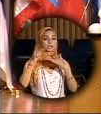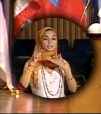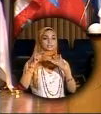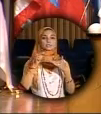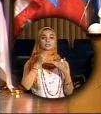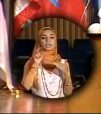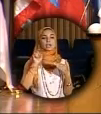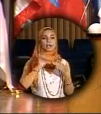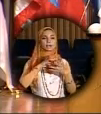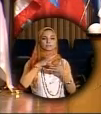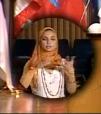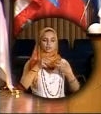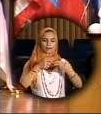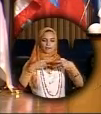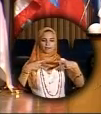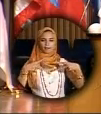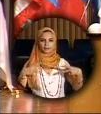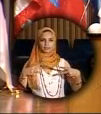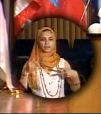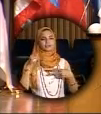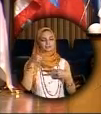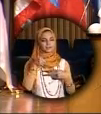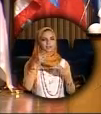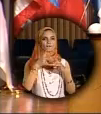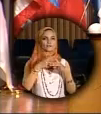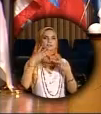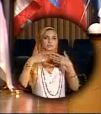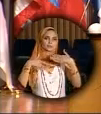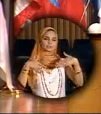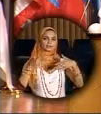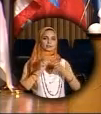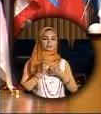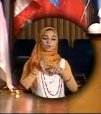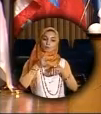disabilities that are there. And I would like to also introduce